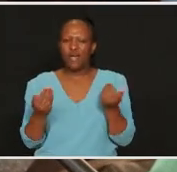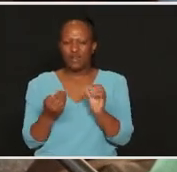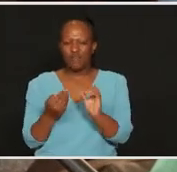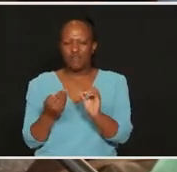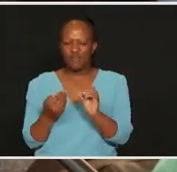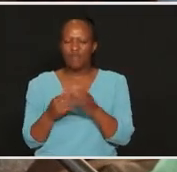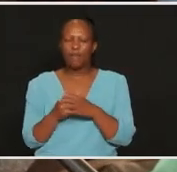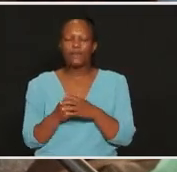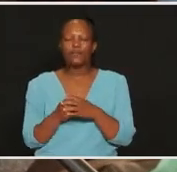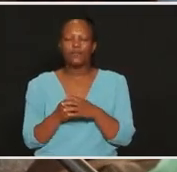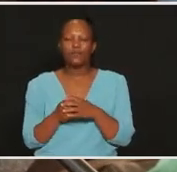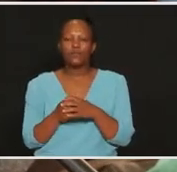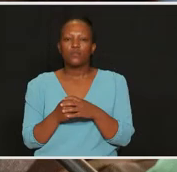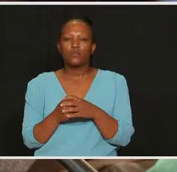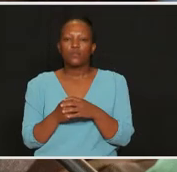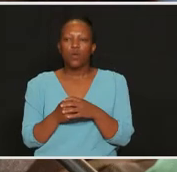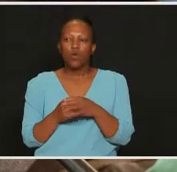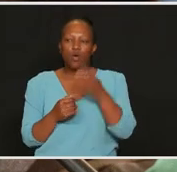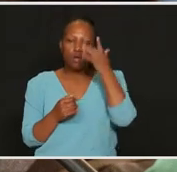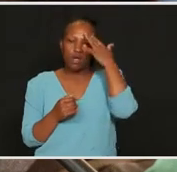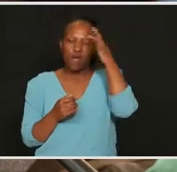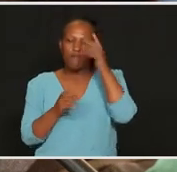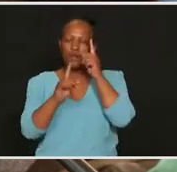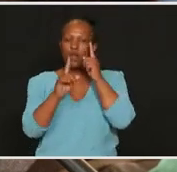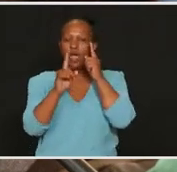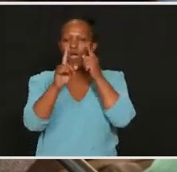is to integrate Society